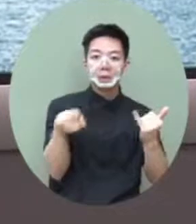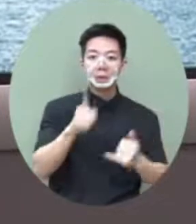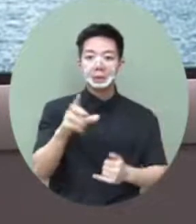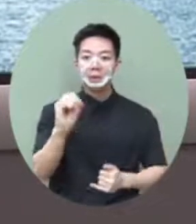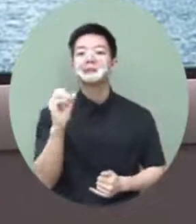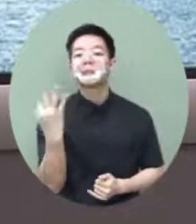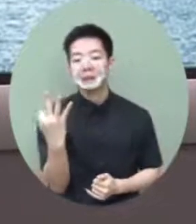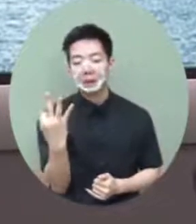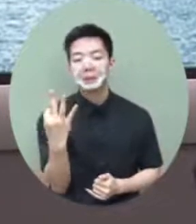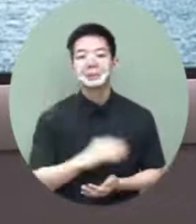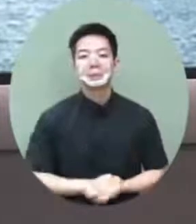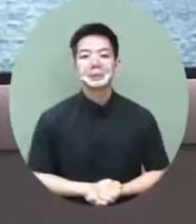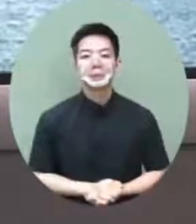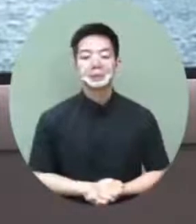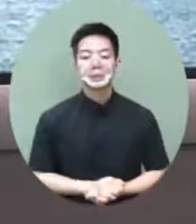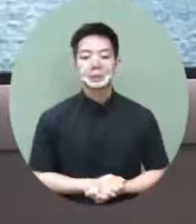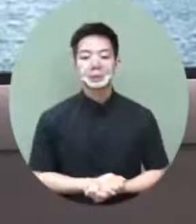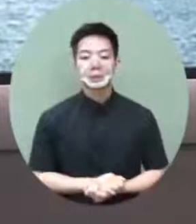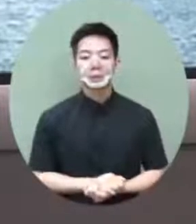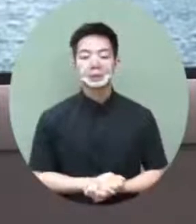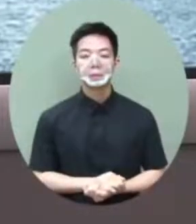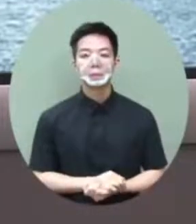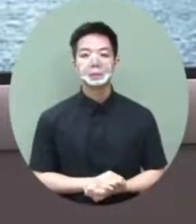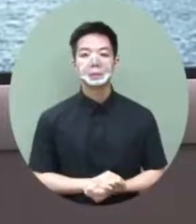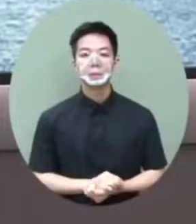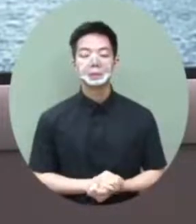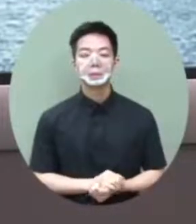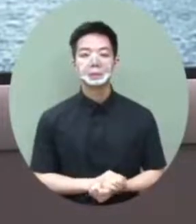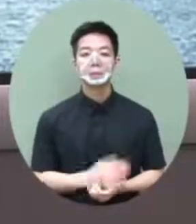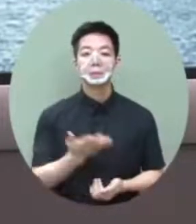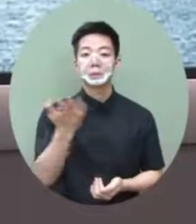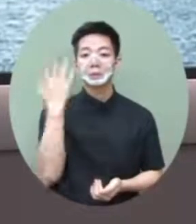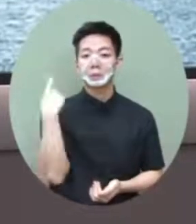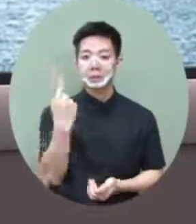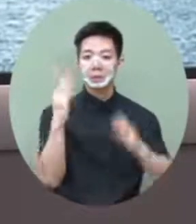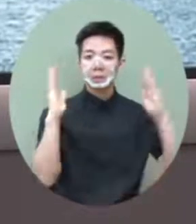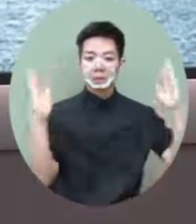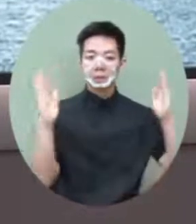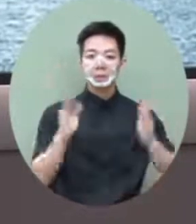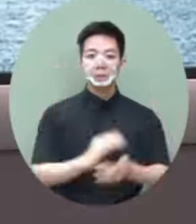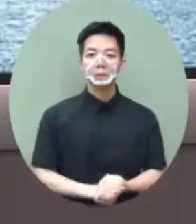23 males, with ages ranging from 62 to 103.